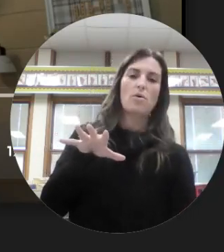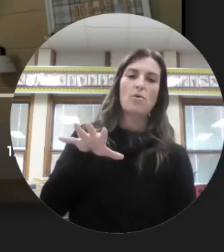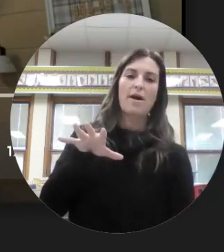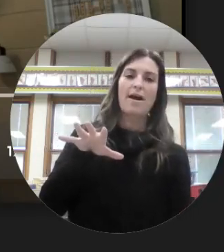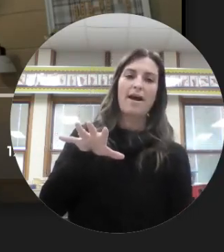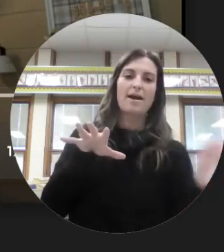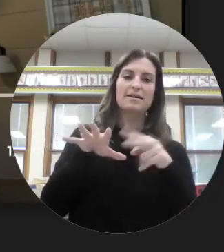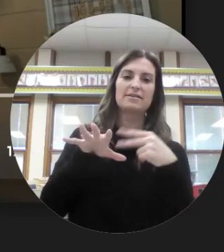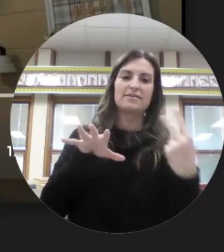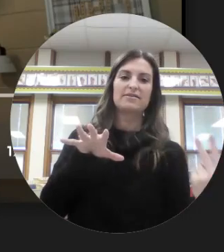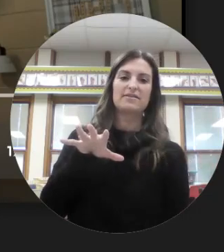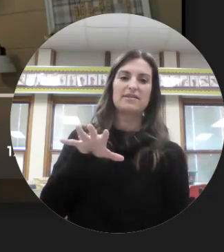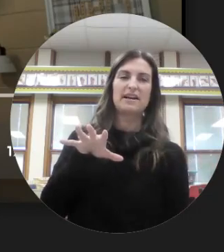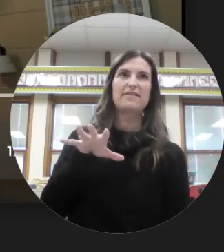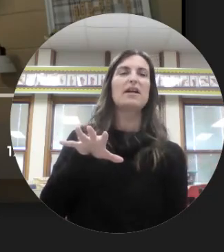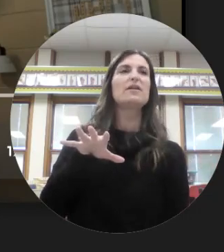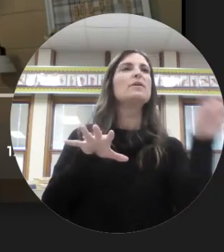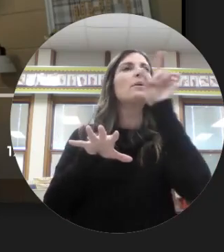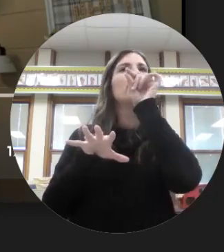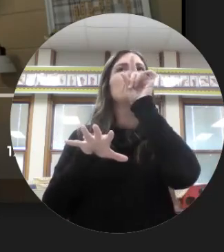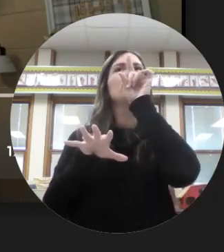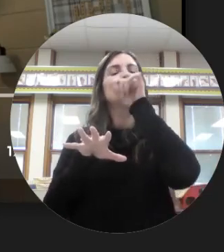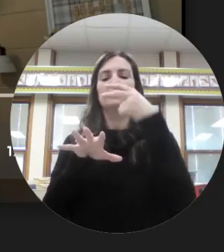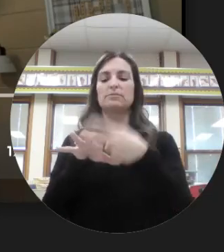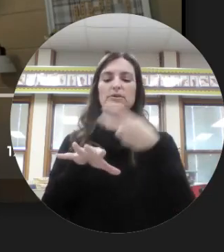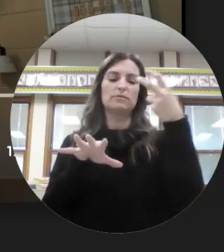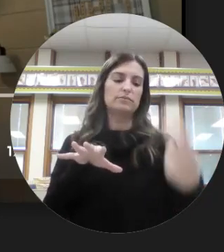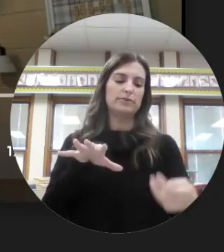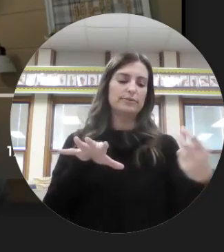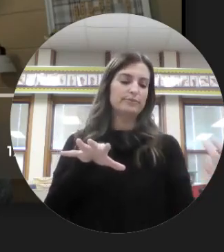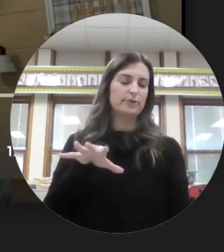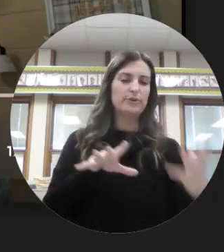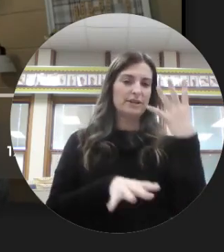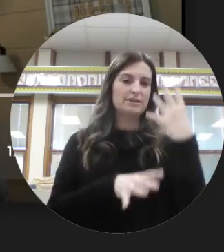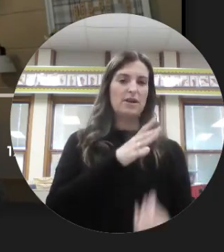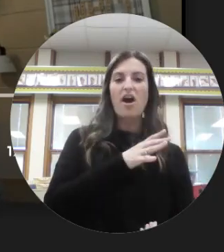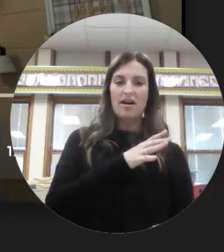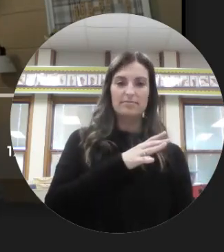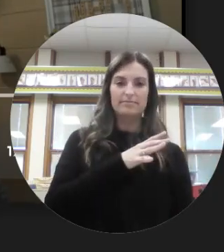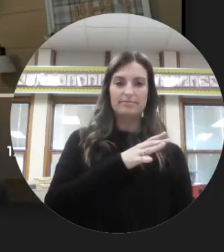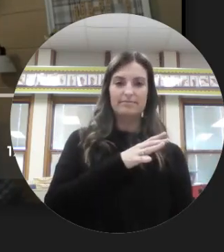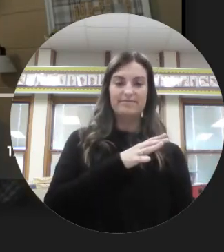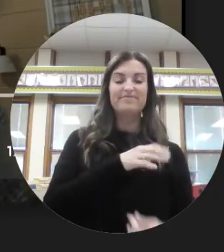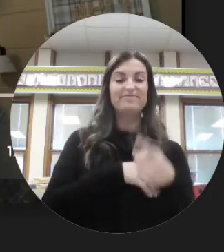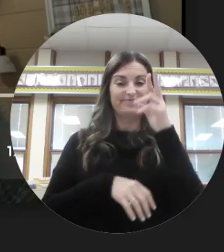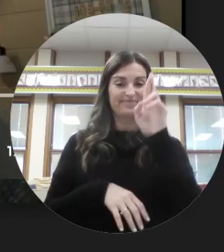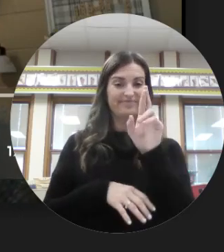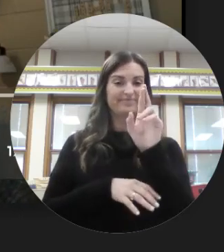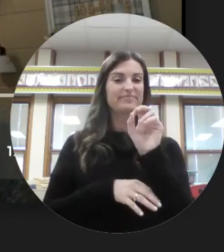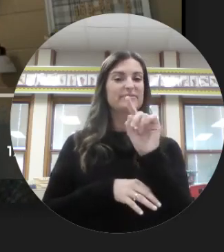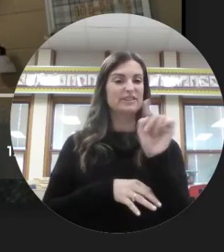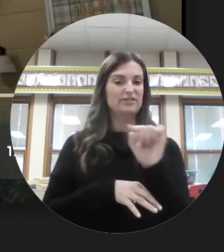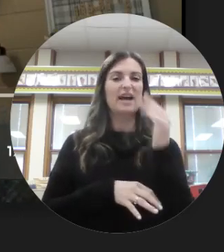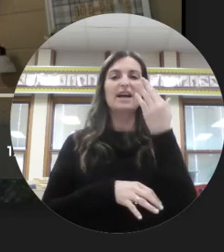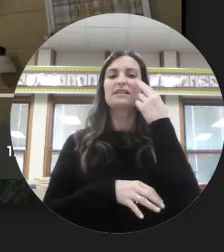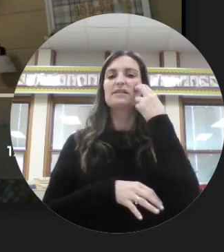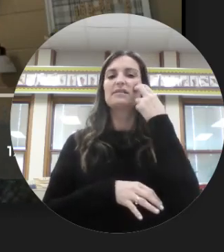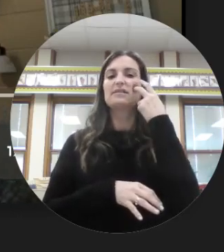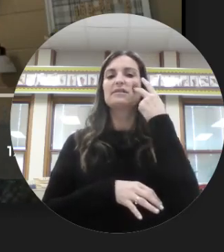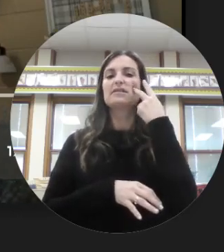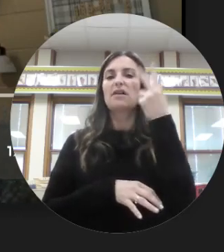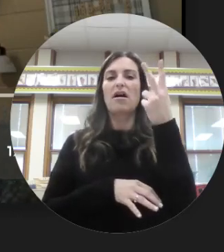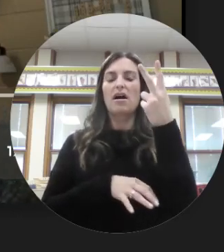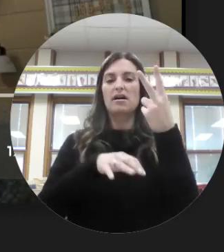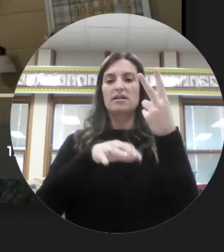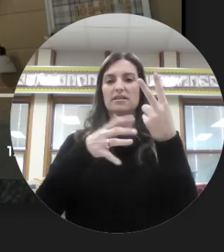fell past circling seals, smashed off a rock, and disappeared into the waves. And that's when the robot noticed something furry dangling from the